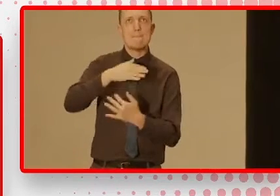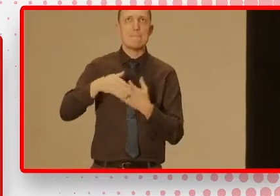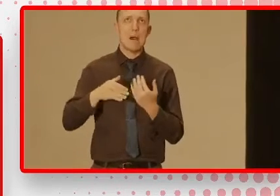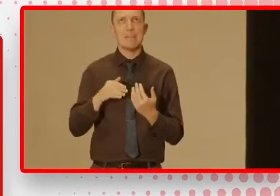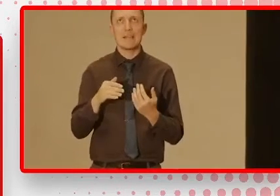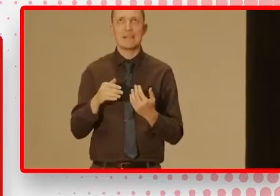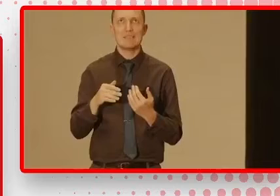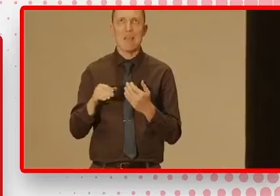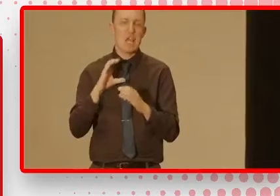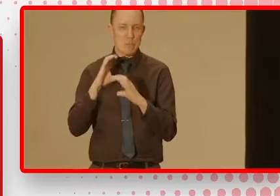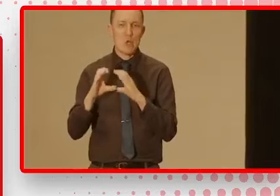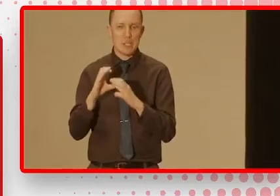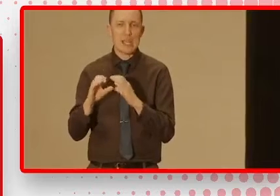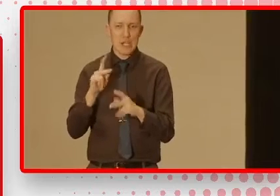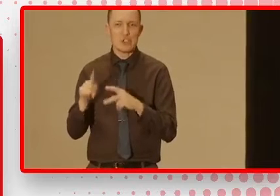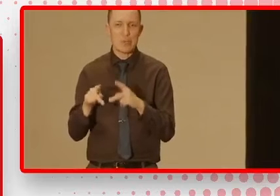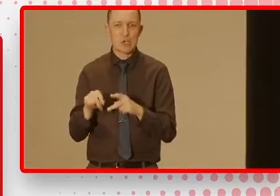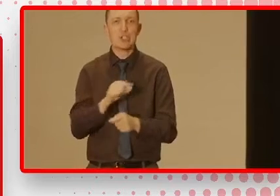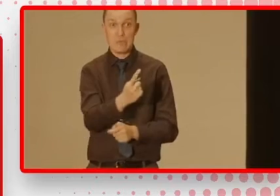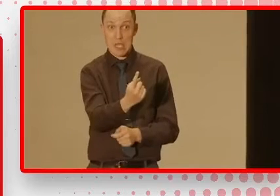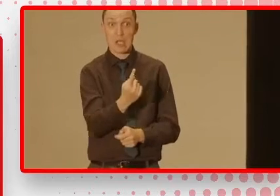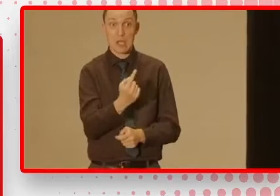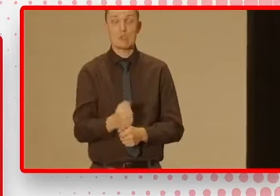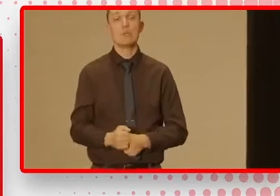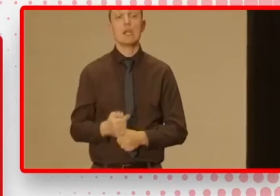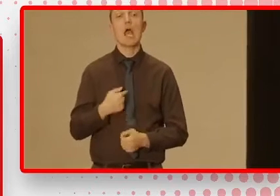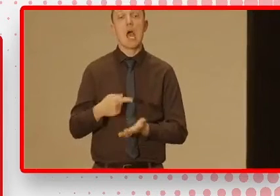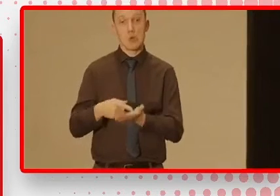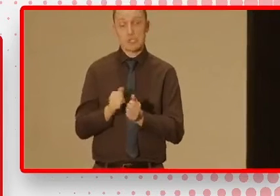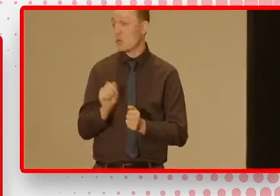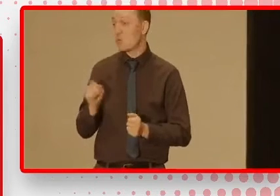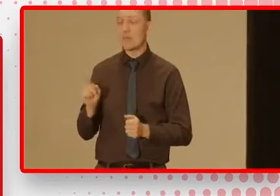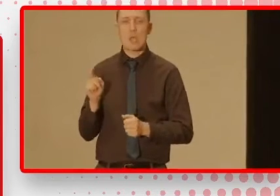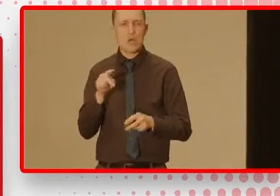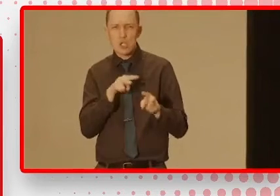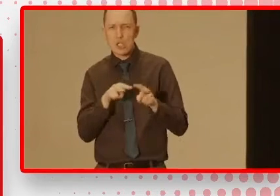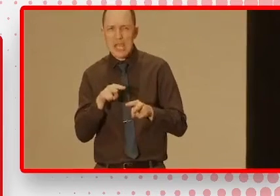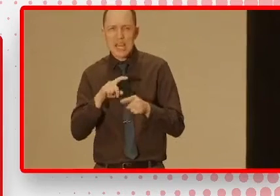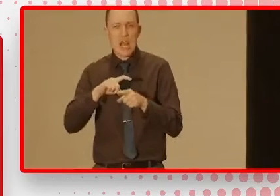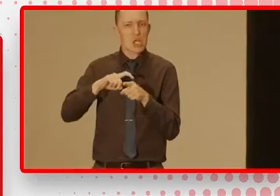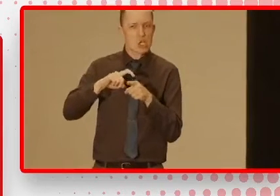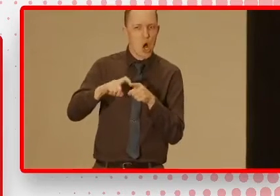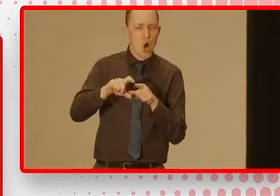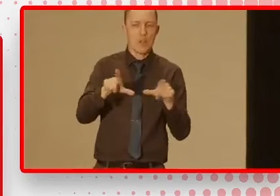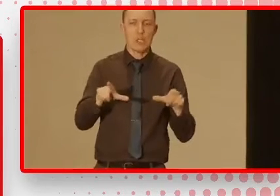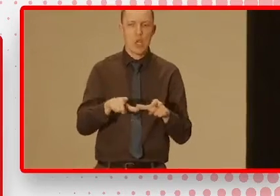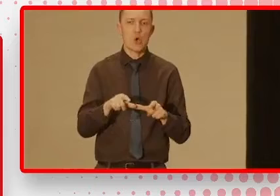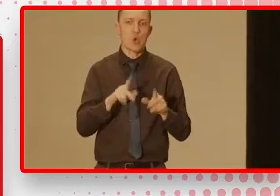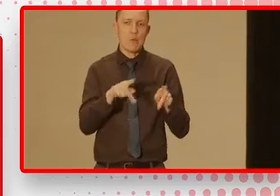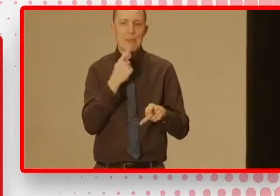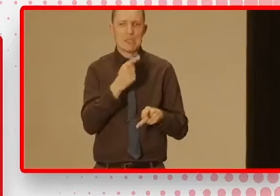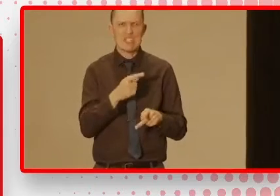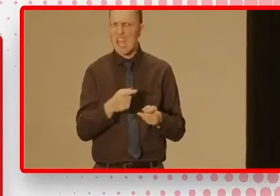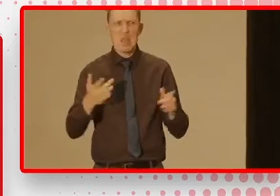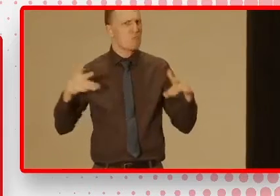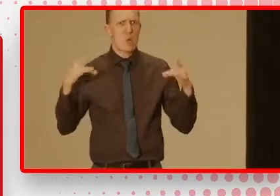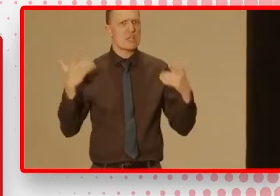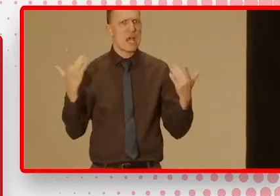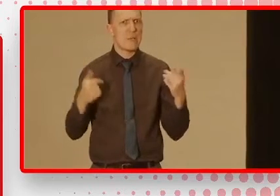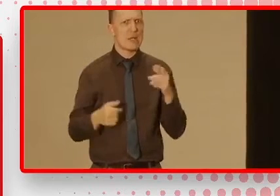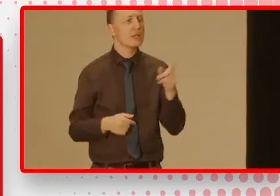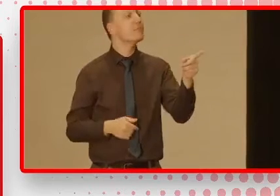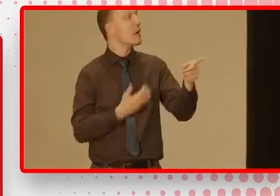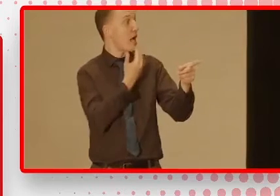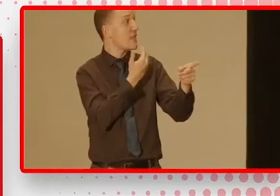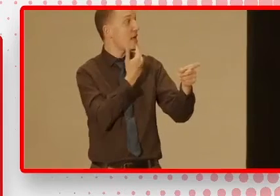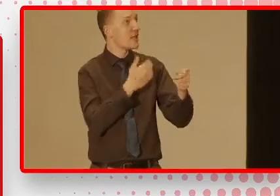I will talk to our ombudsman who will look into the case, make the phone call the local folks and say what's happening. Thank you. What y'all doing